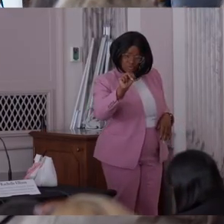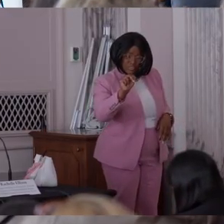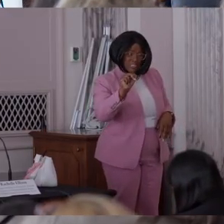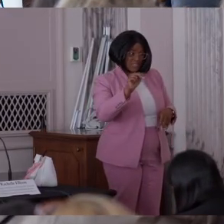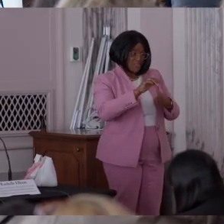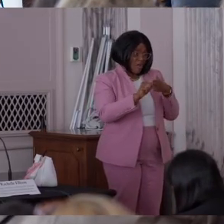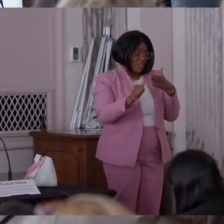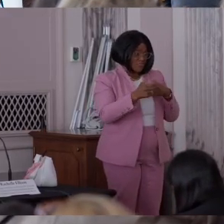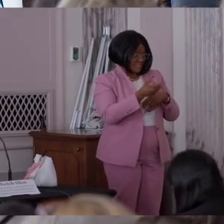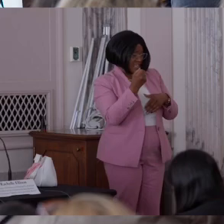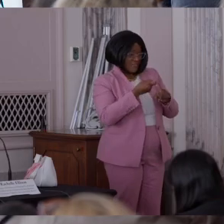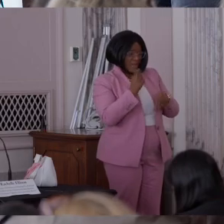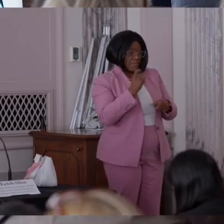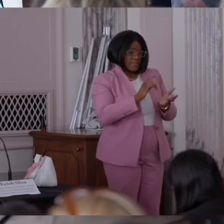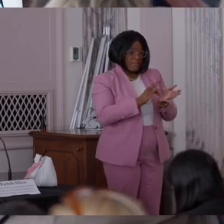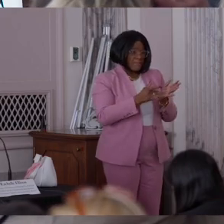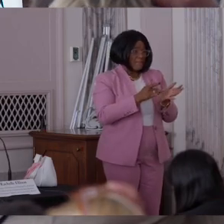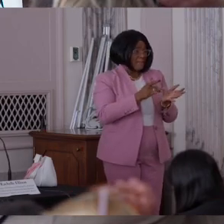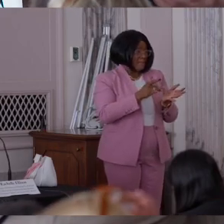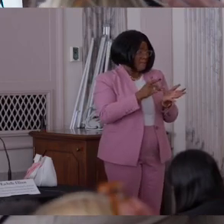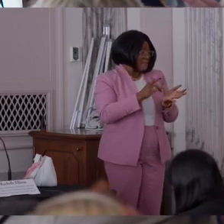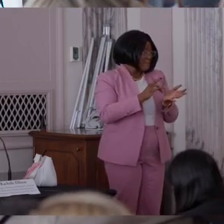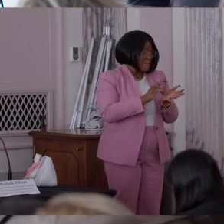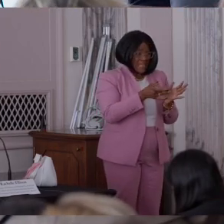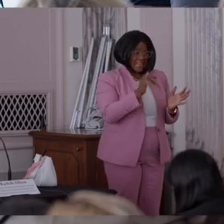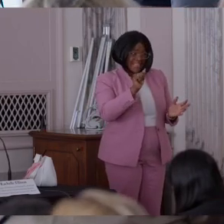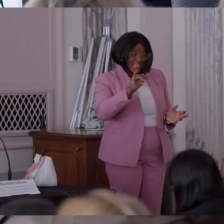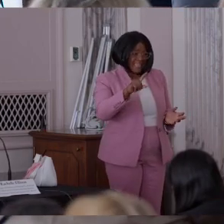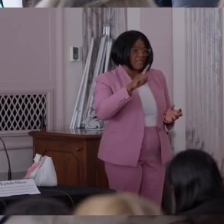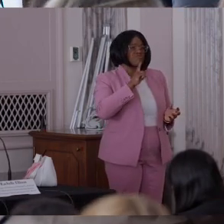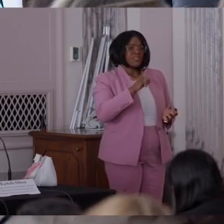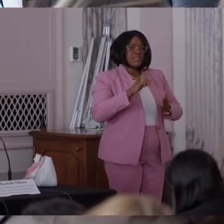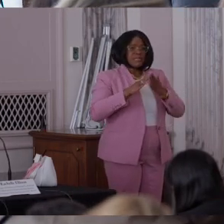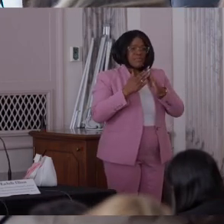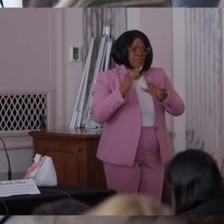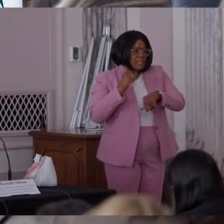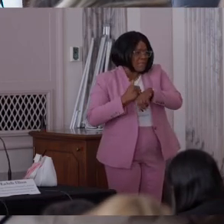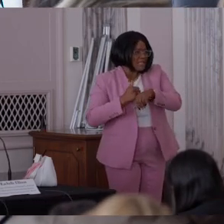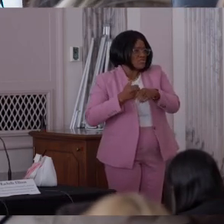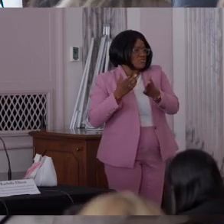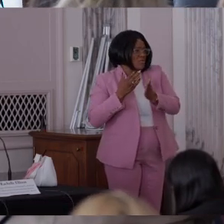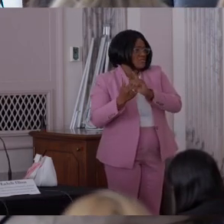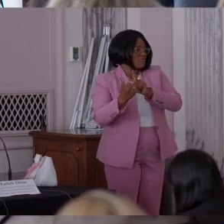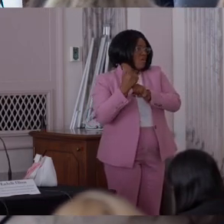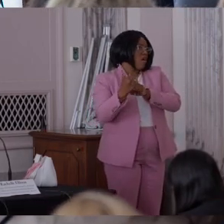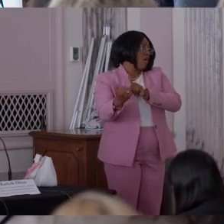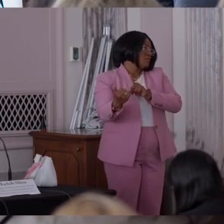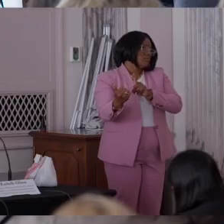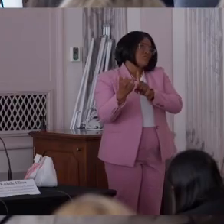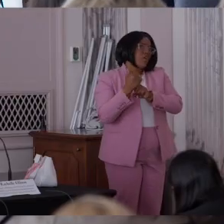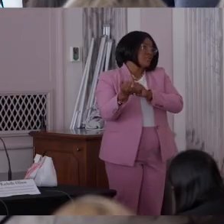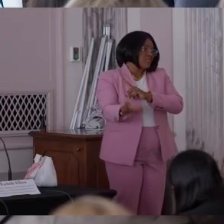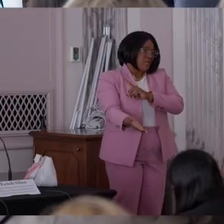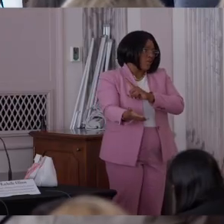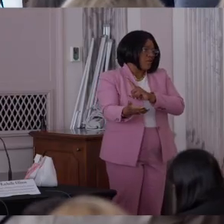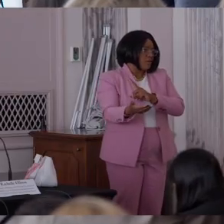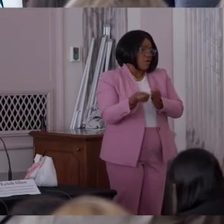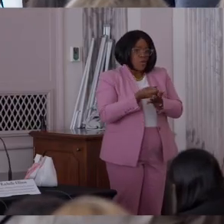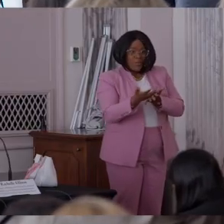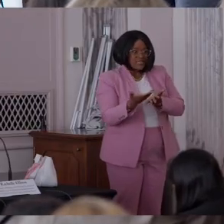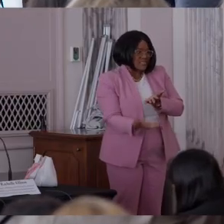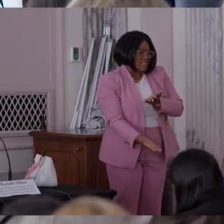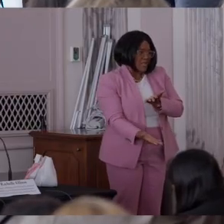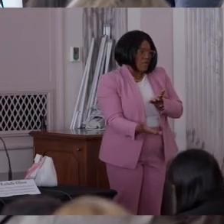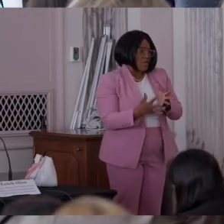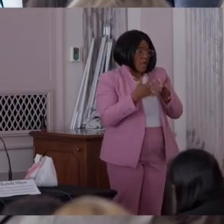you know, there's a focus right now on home and community-based services around fraud, waste, and abuse. Fraud is bad, waste is bad, but a